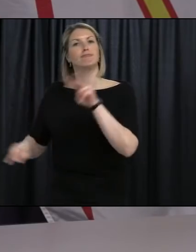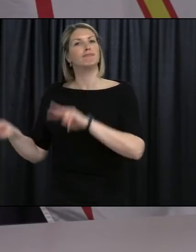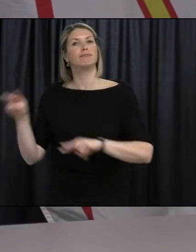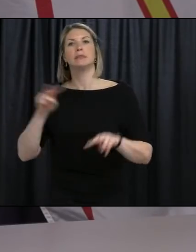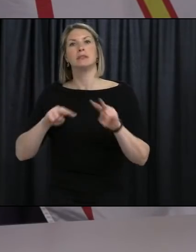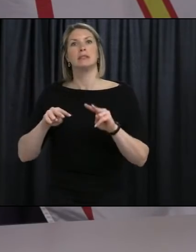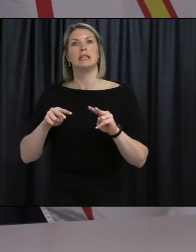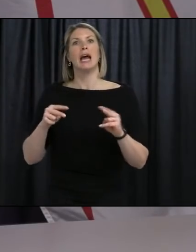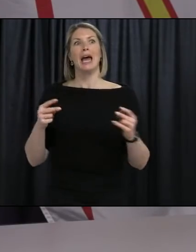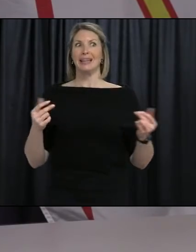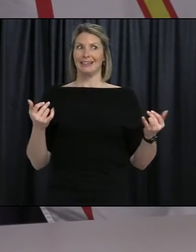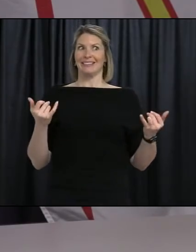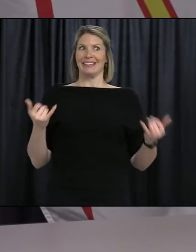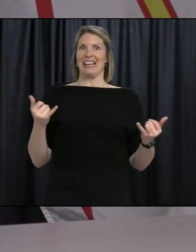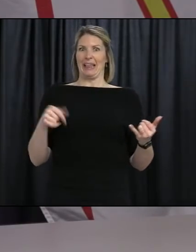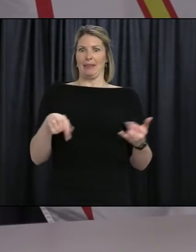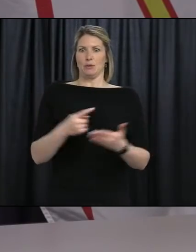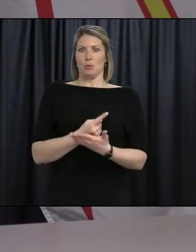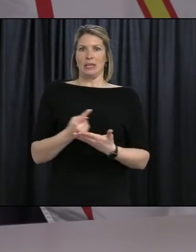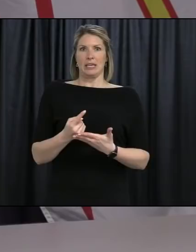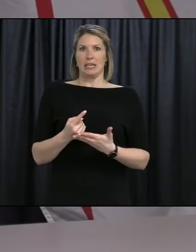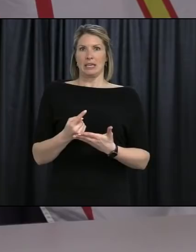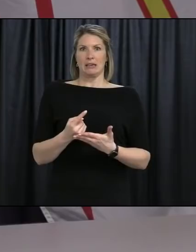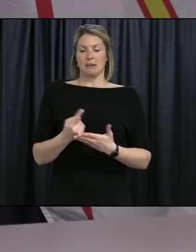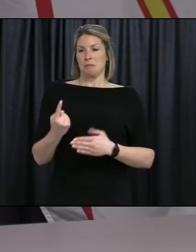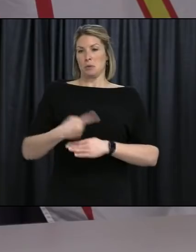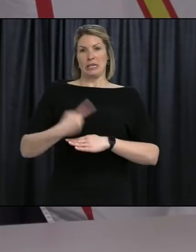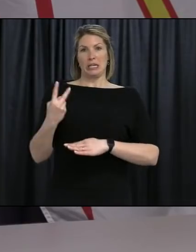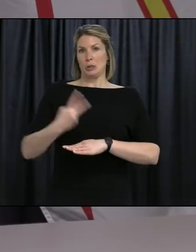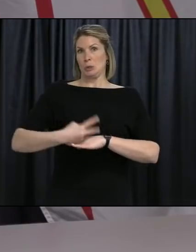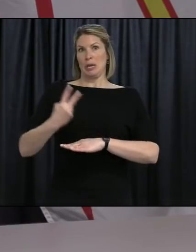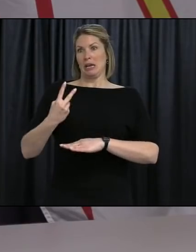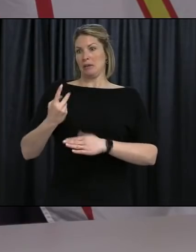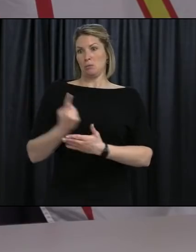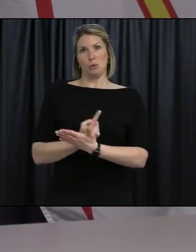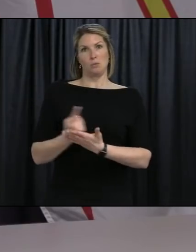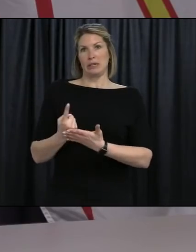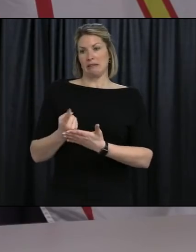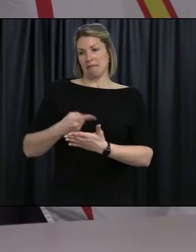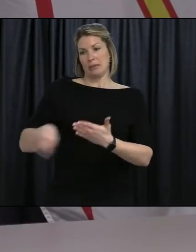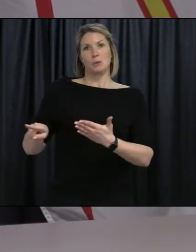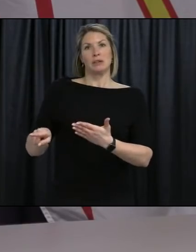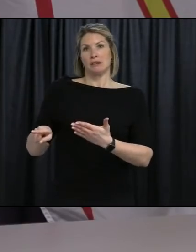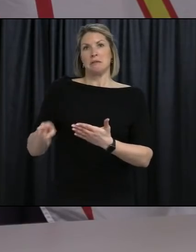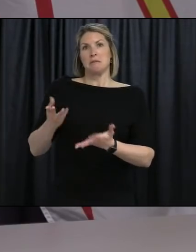we speak. So changes may come in the next little while.